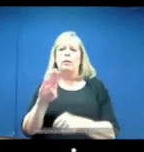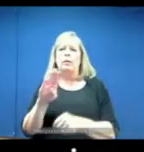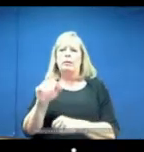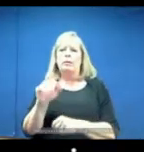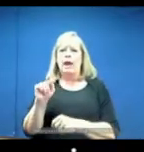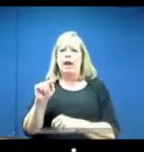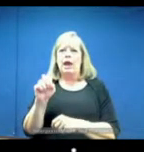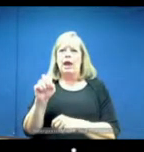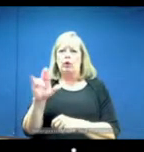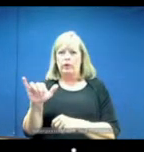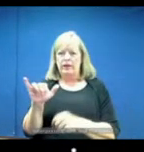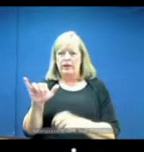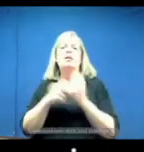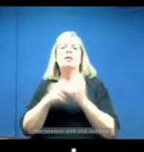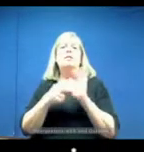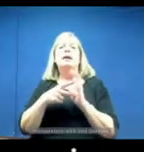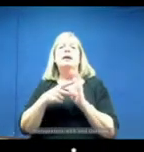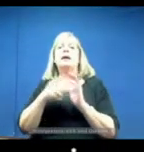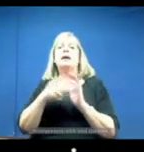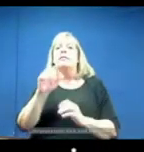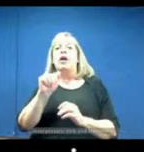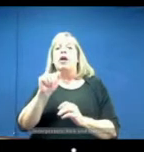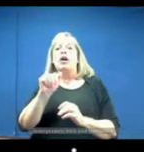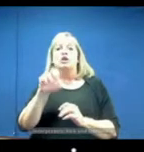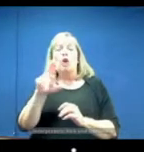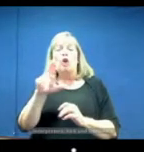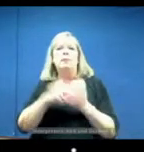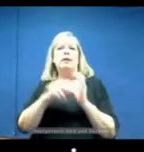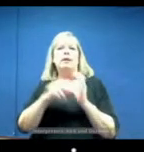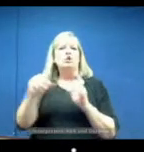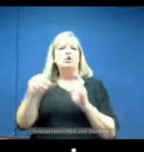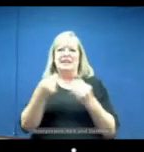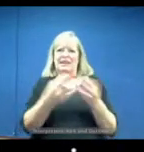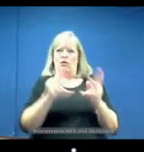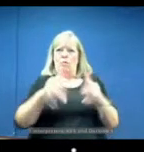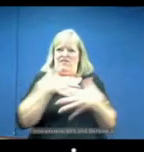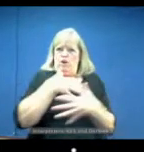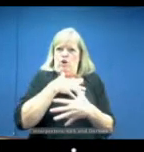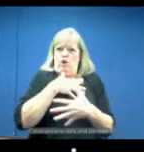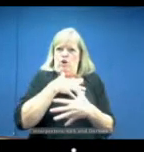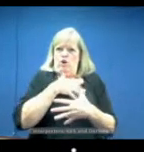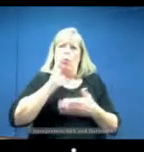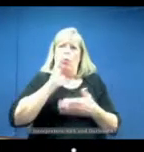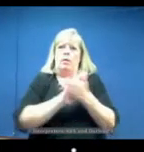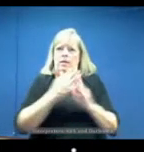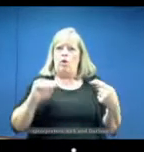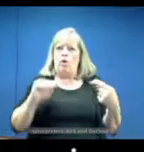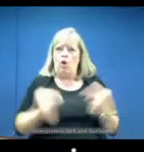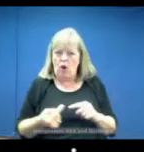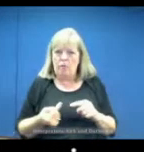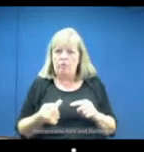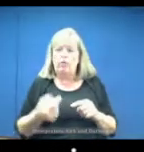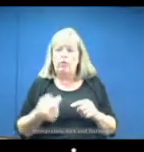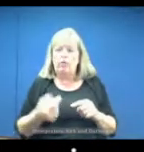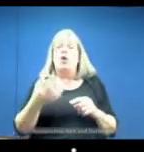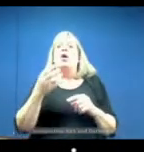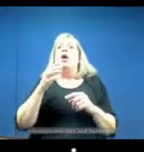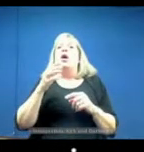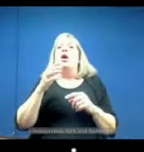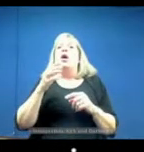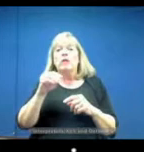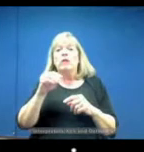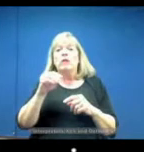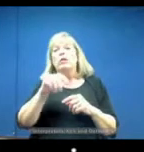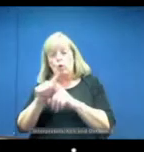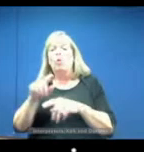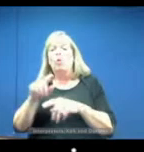either putting someone in fear of serious bodily harm or putting someone in fear and actually touching them without